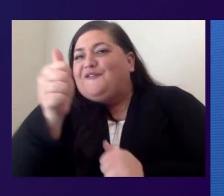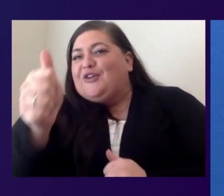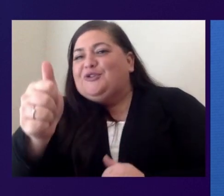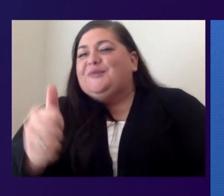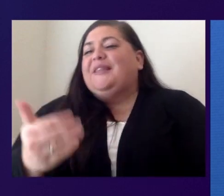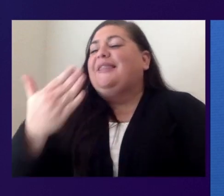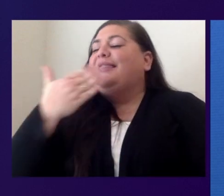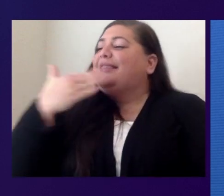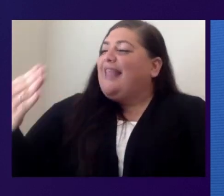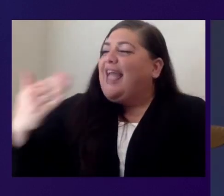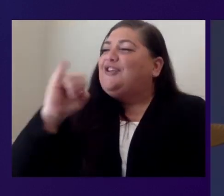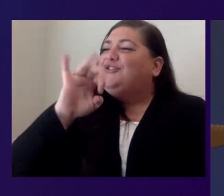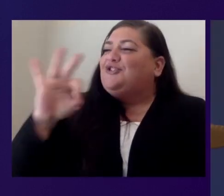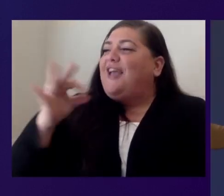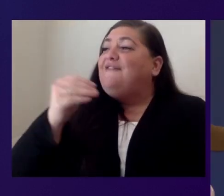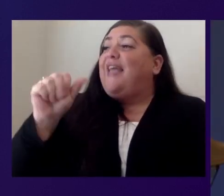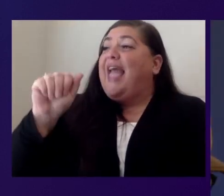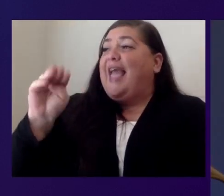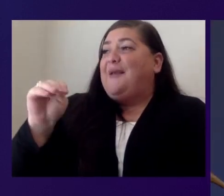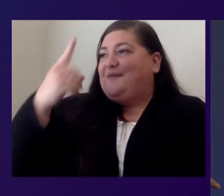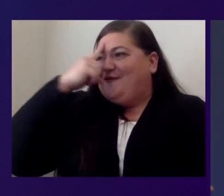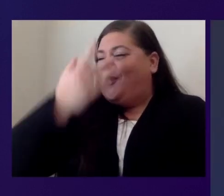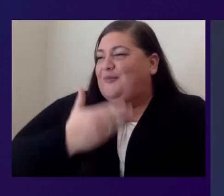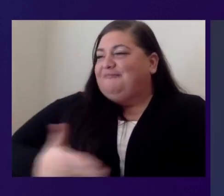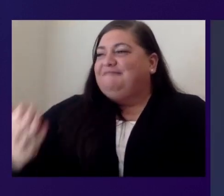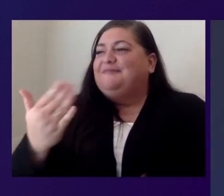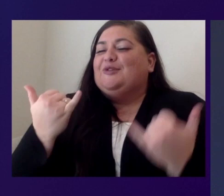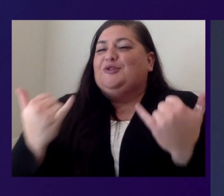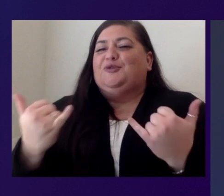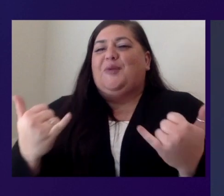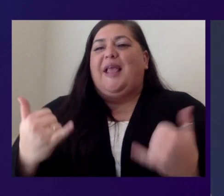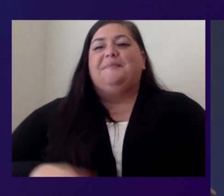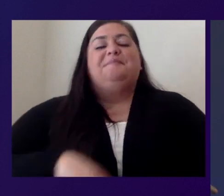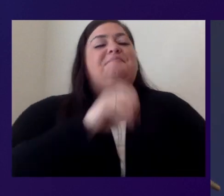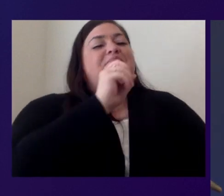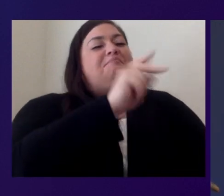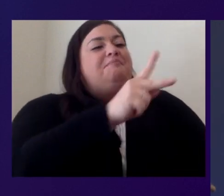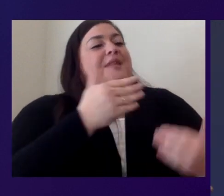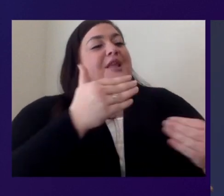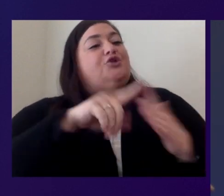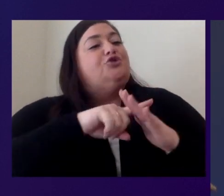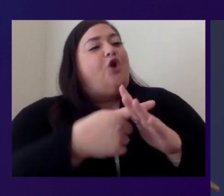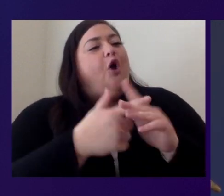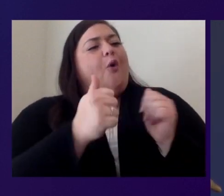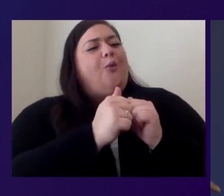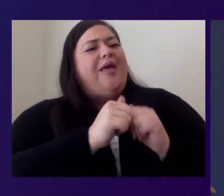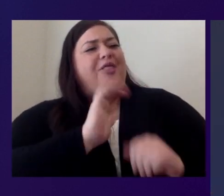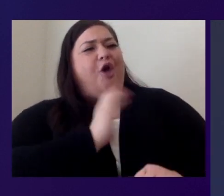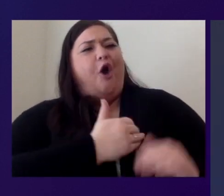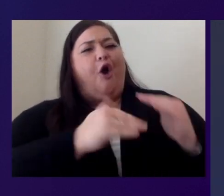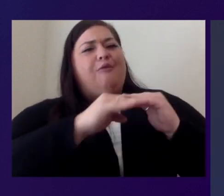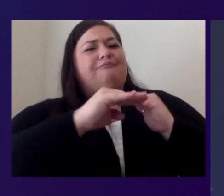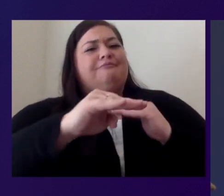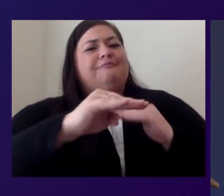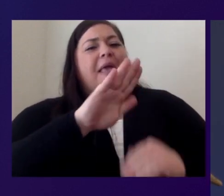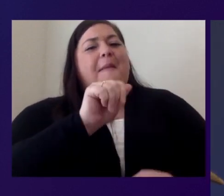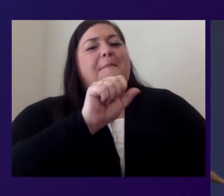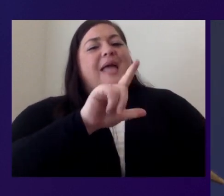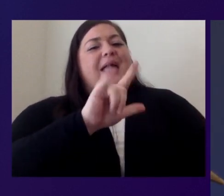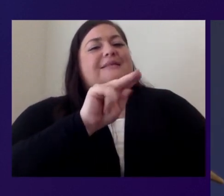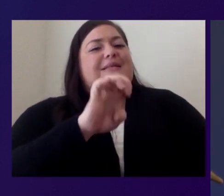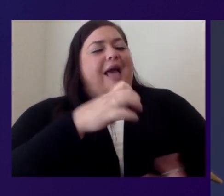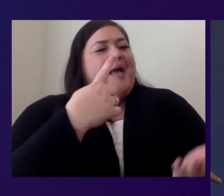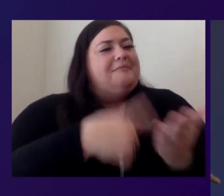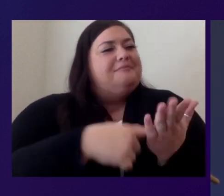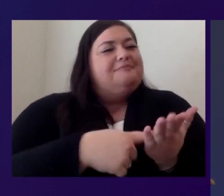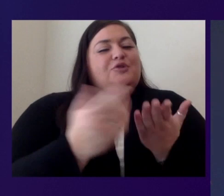and AM. So let's start with the baseline. And even before we start talking about services, products, how